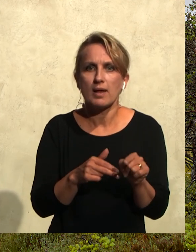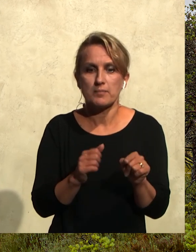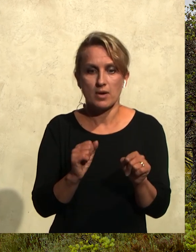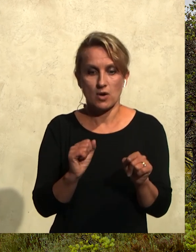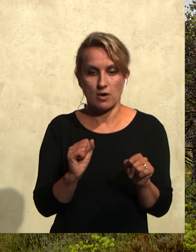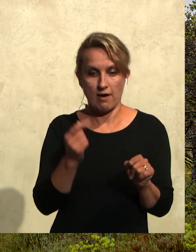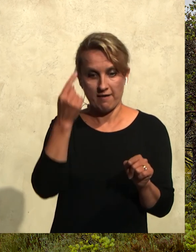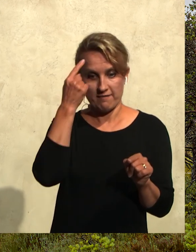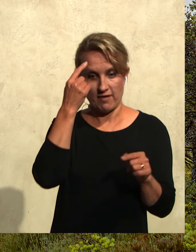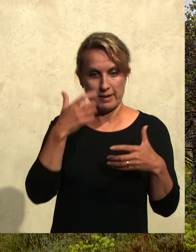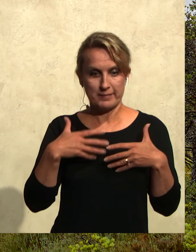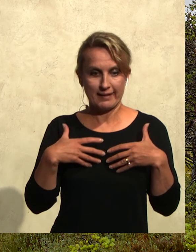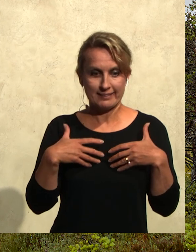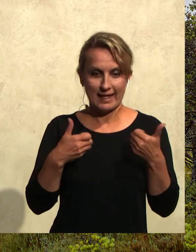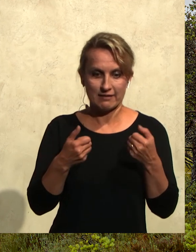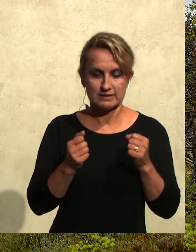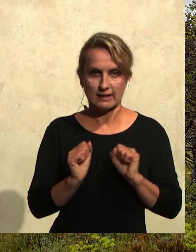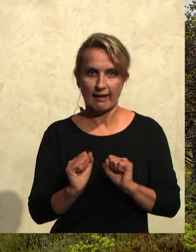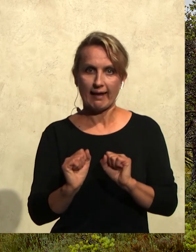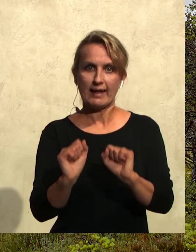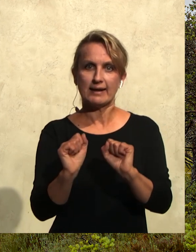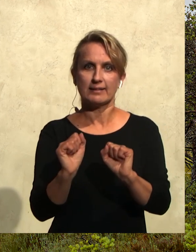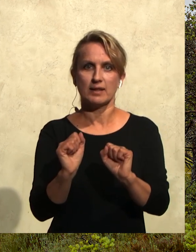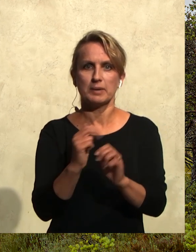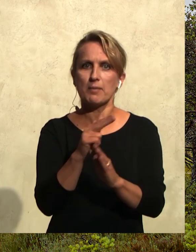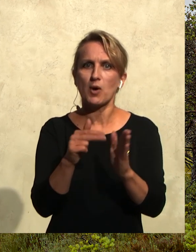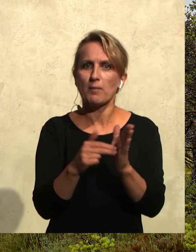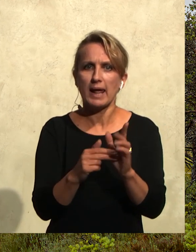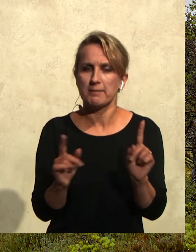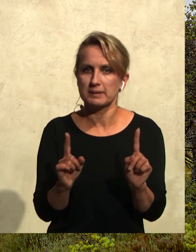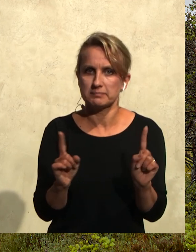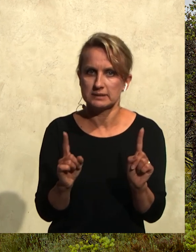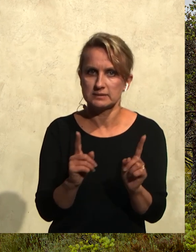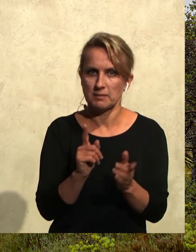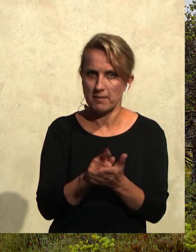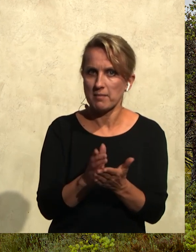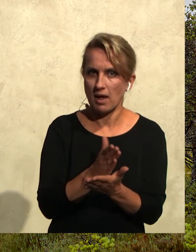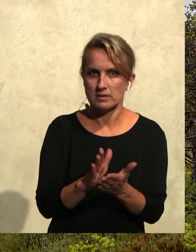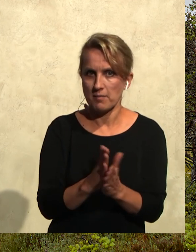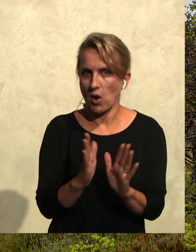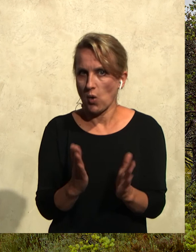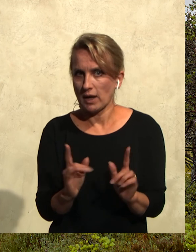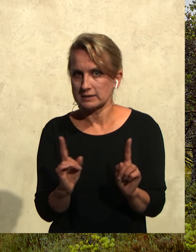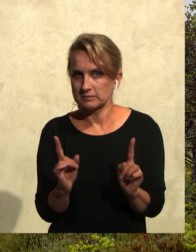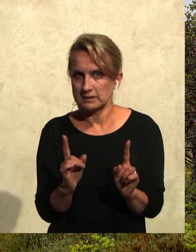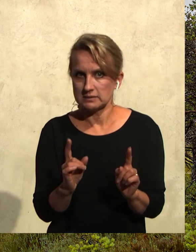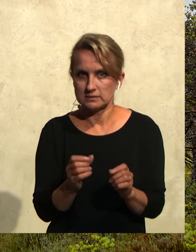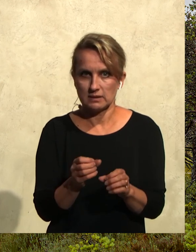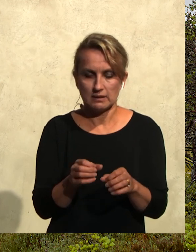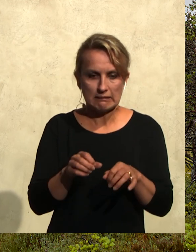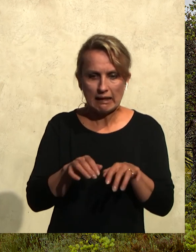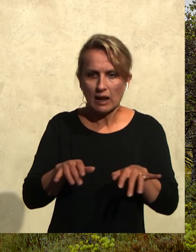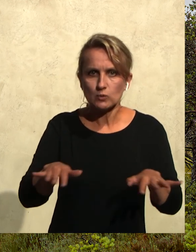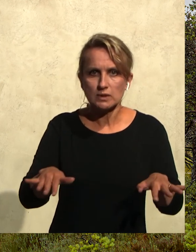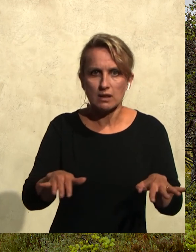for mental health strategies. So these are some commonly occurring issues that you can keep also in your mind when